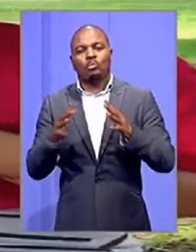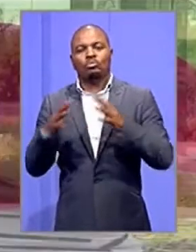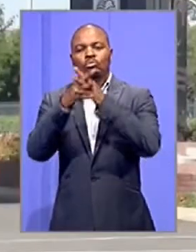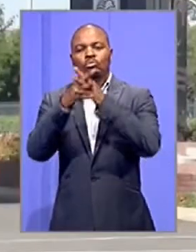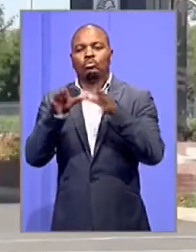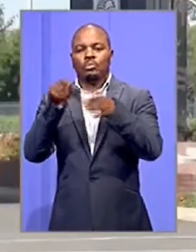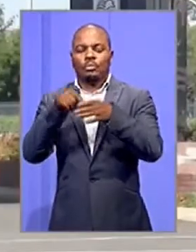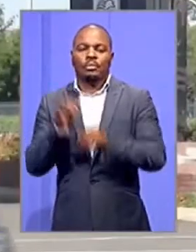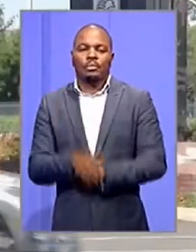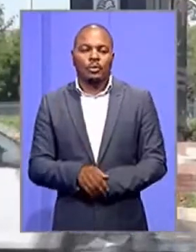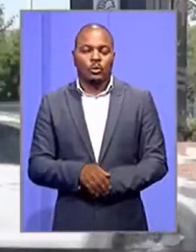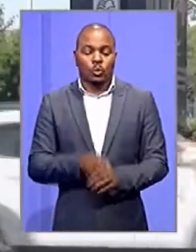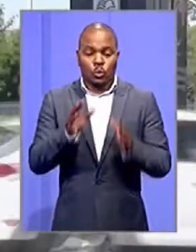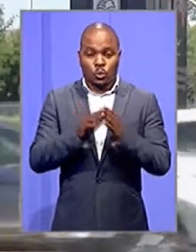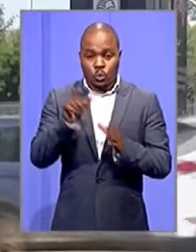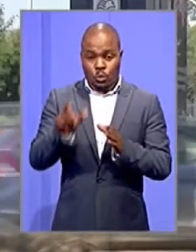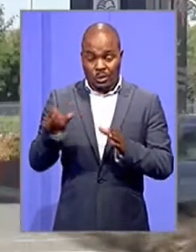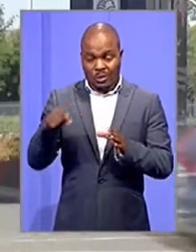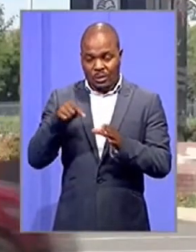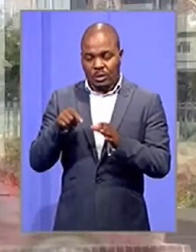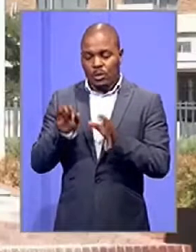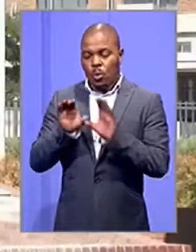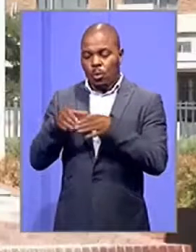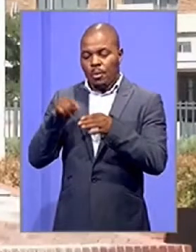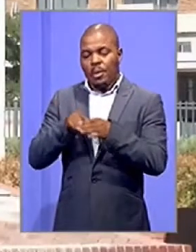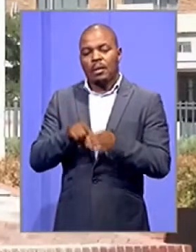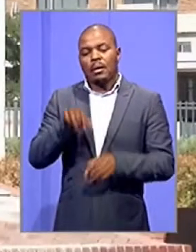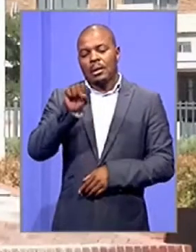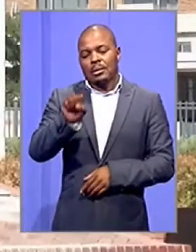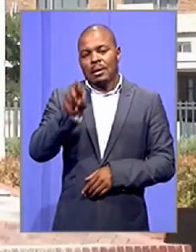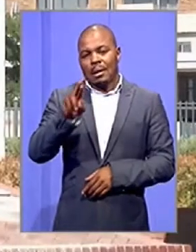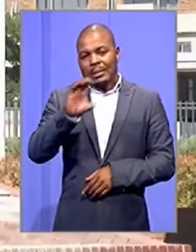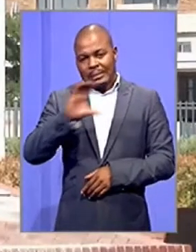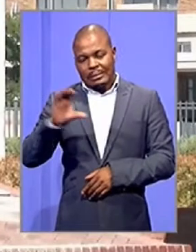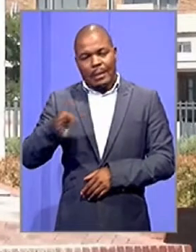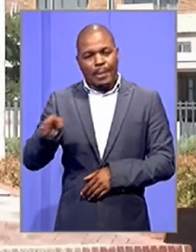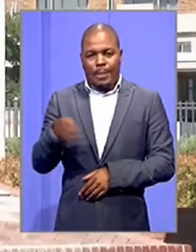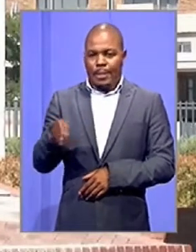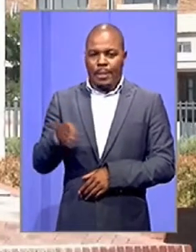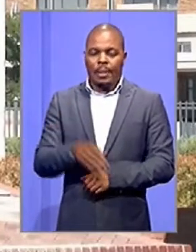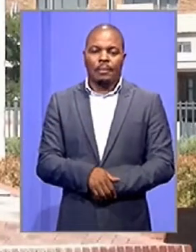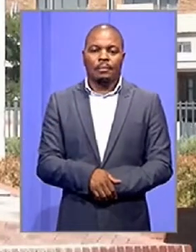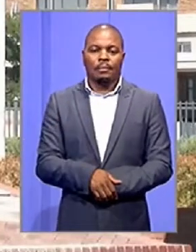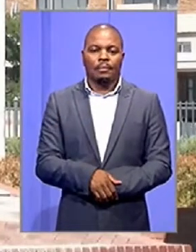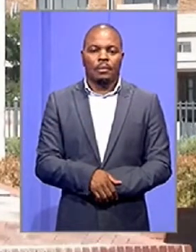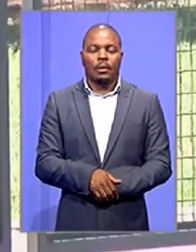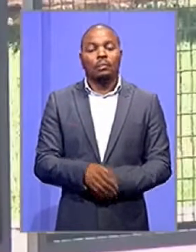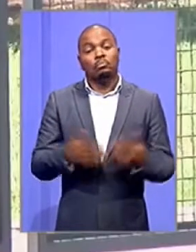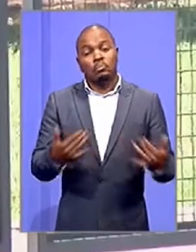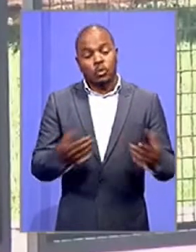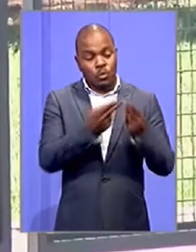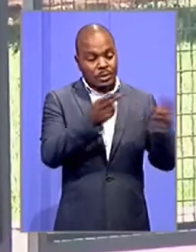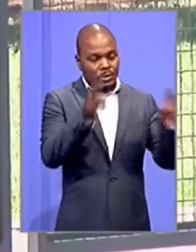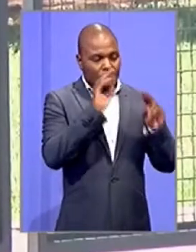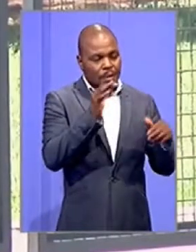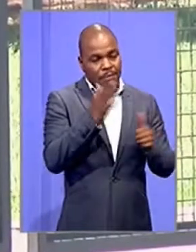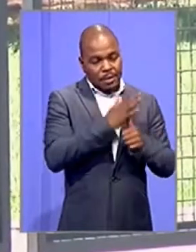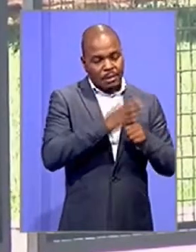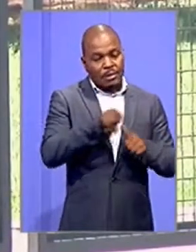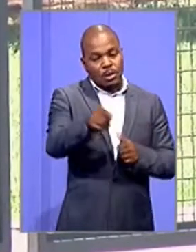Union. Mokgatlo wa baithuti kana SRC ga ya nna gone go ka tshwaela. University yone ya re tla tshwaela fa kgetsi